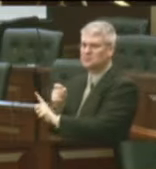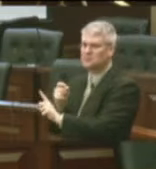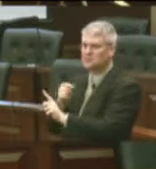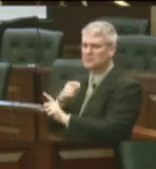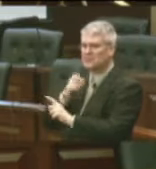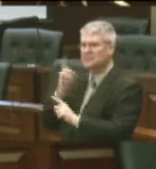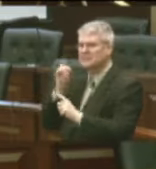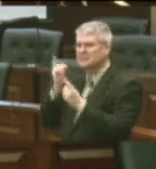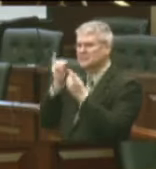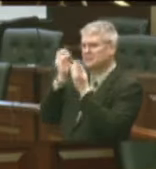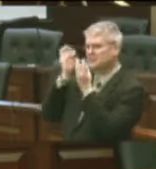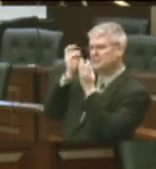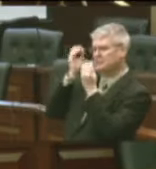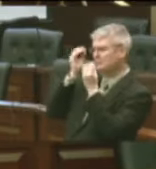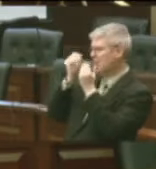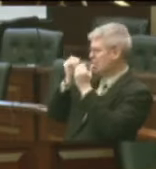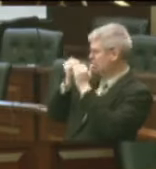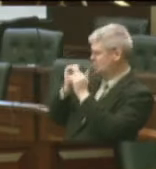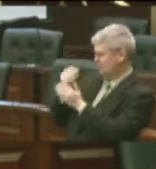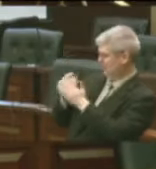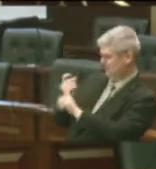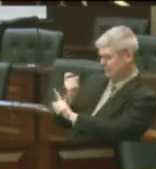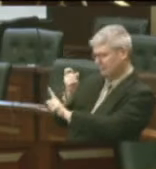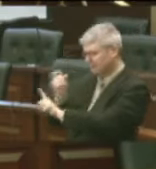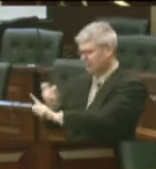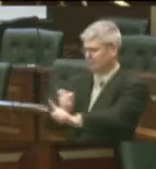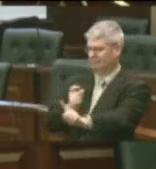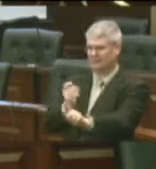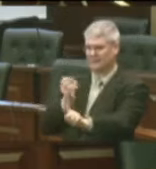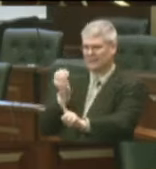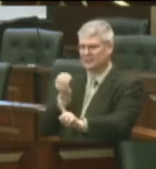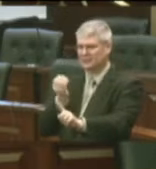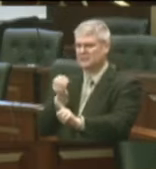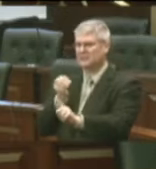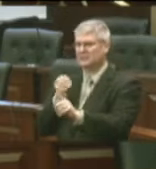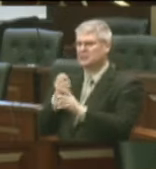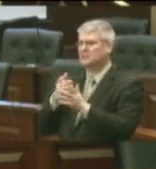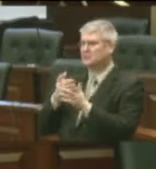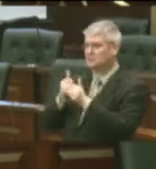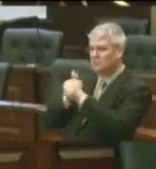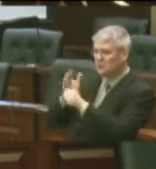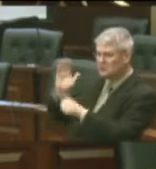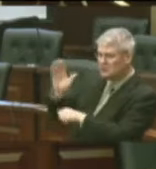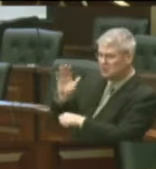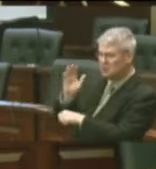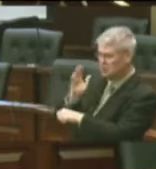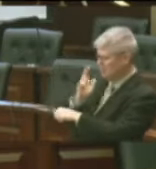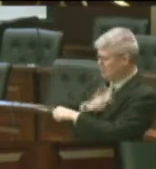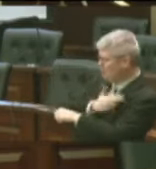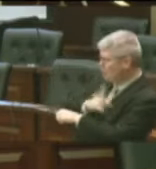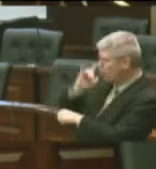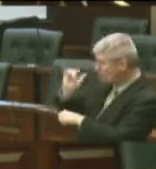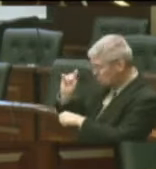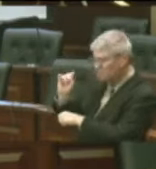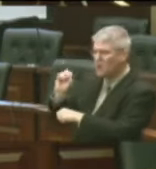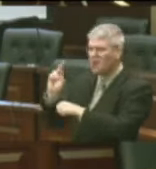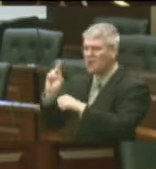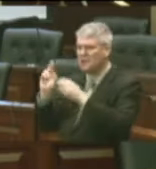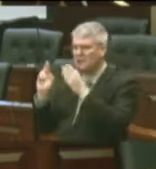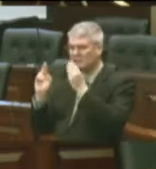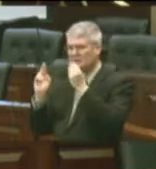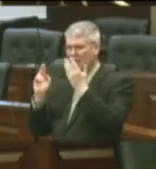come from business to industry to healthcare, and of course to education. And I believe that today brings us full